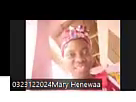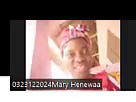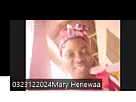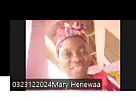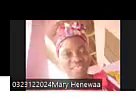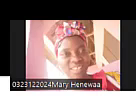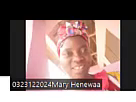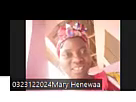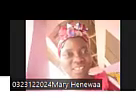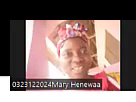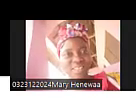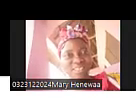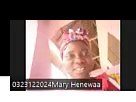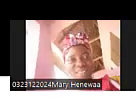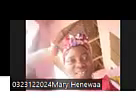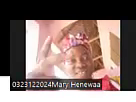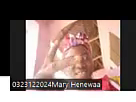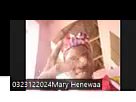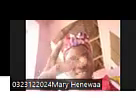Can you do it again?